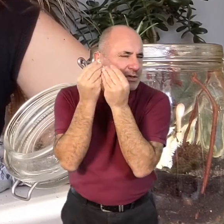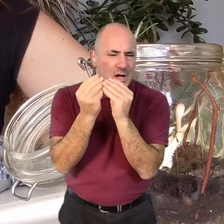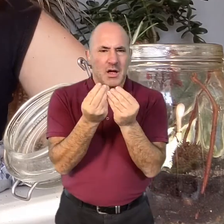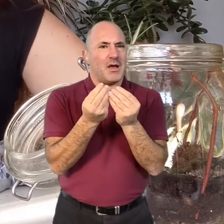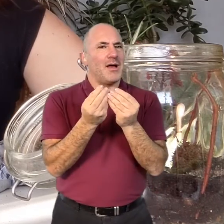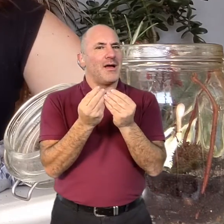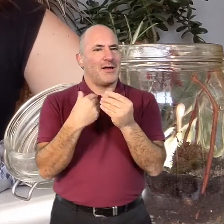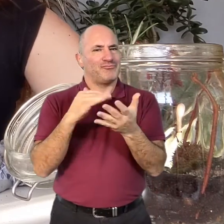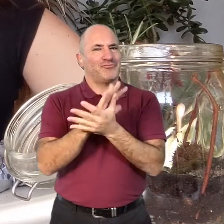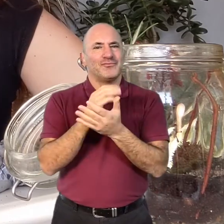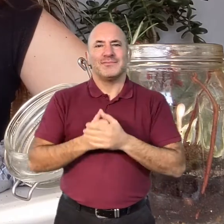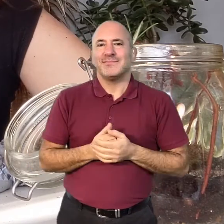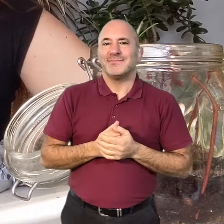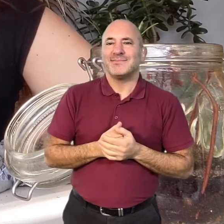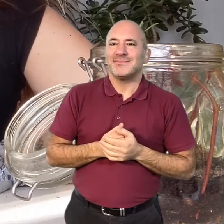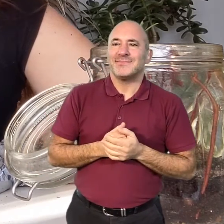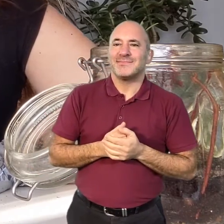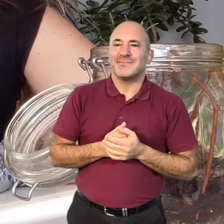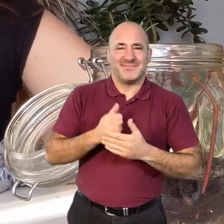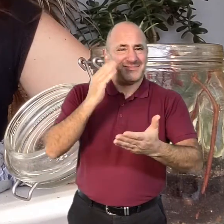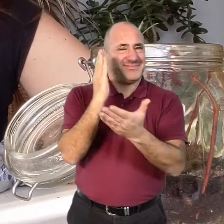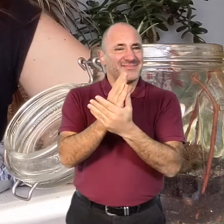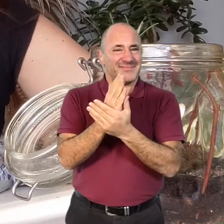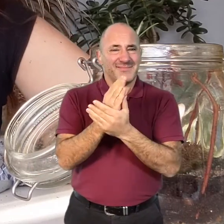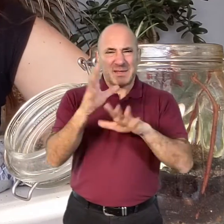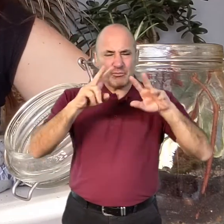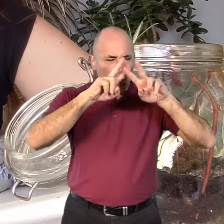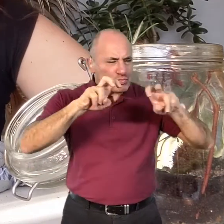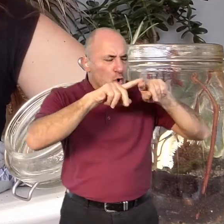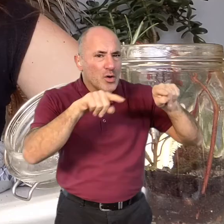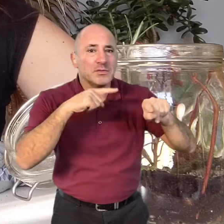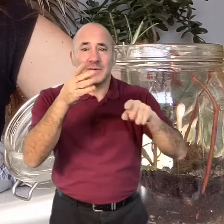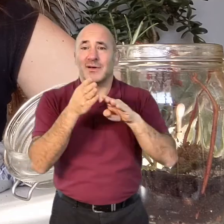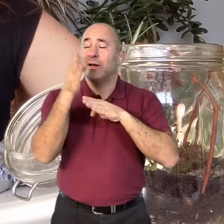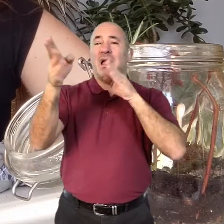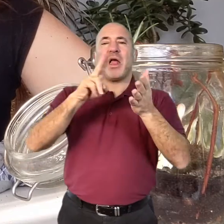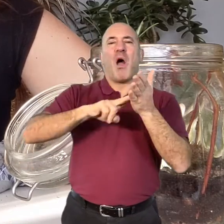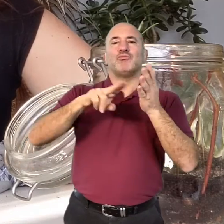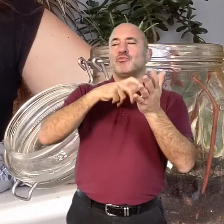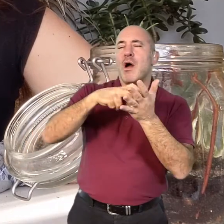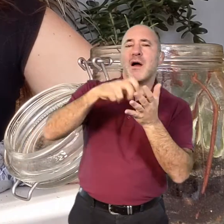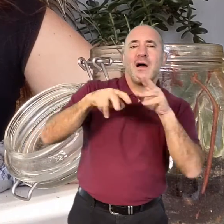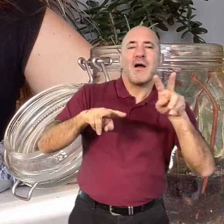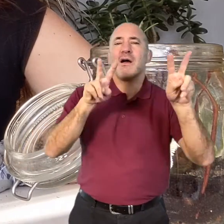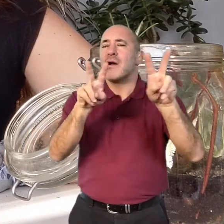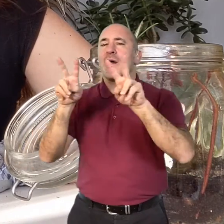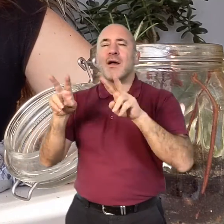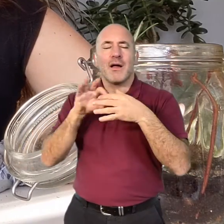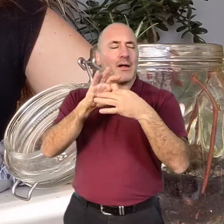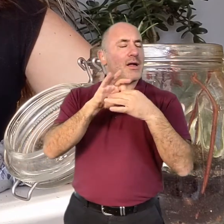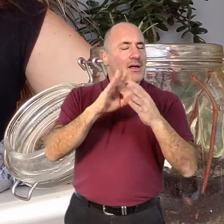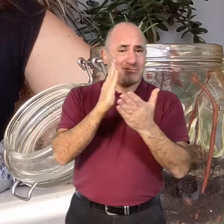and how they sound. And I think there's lots of research that's been done that shows